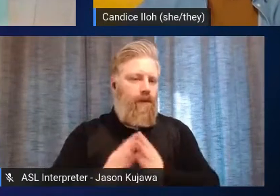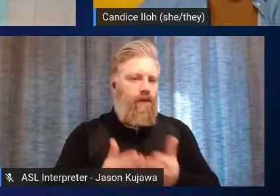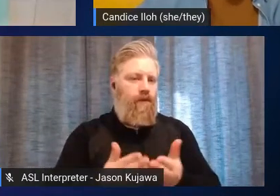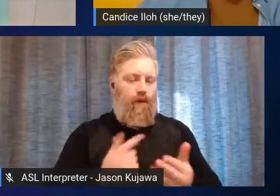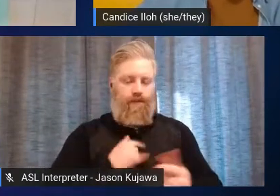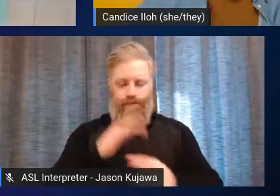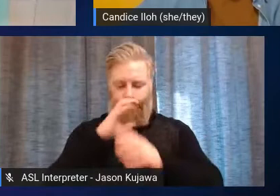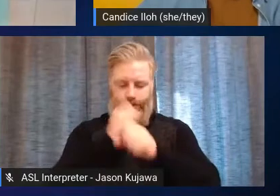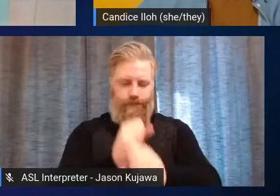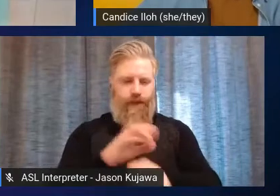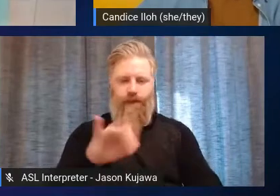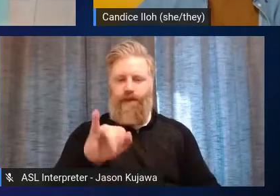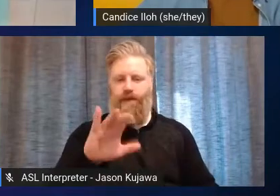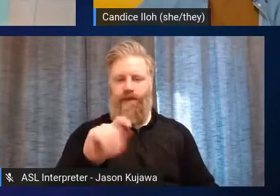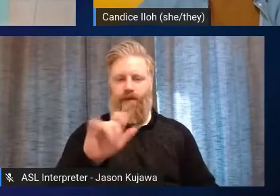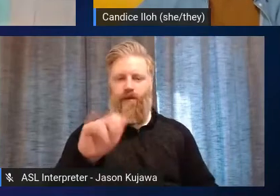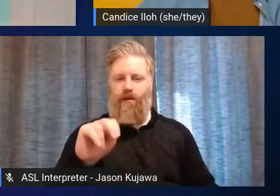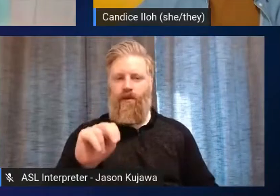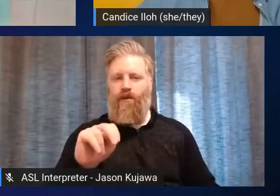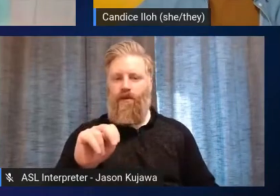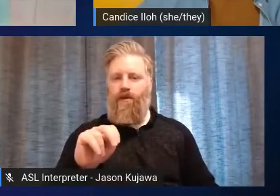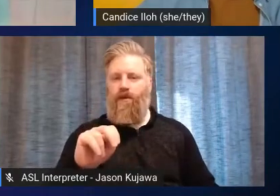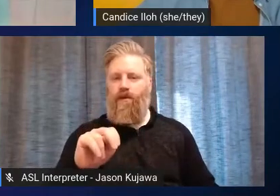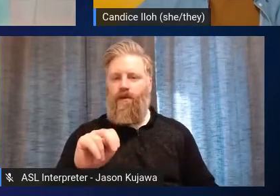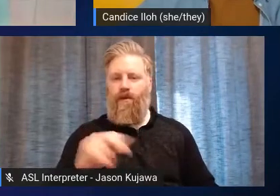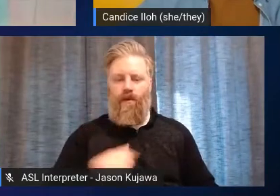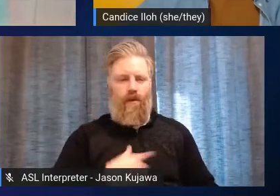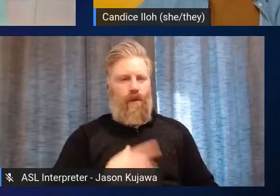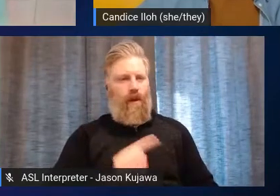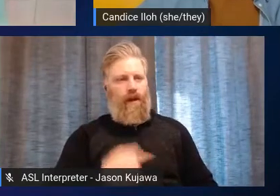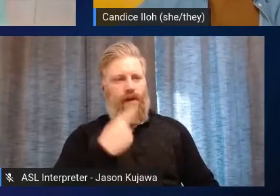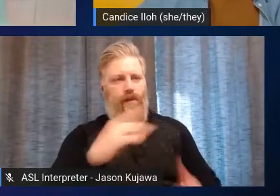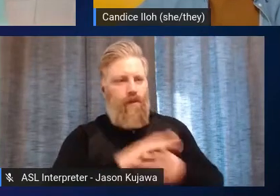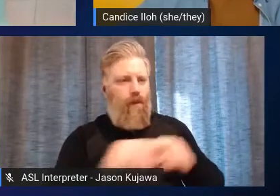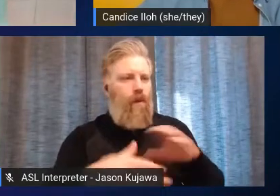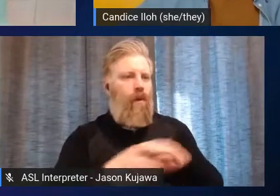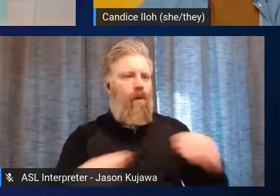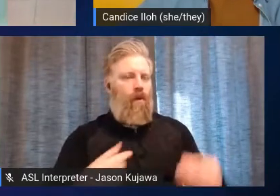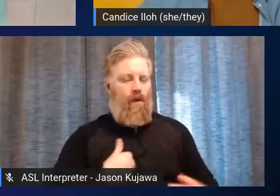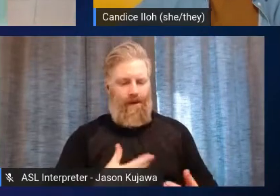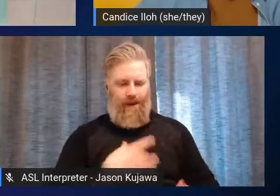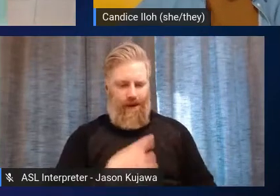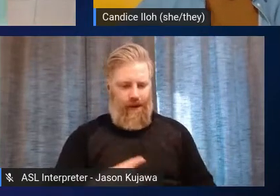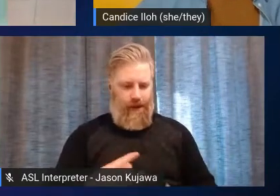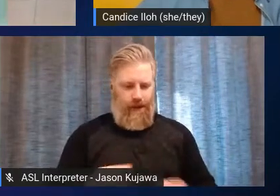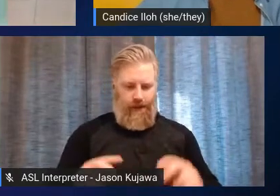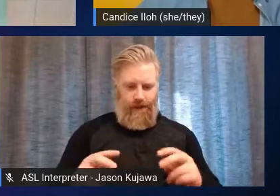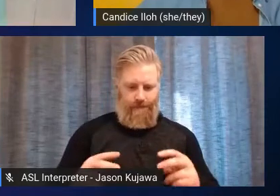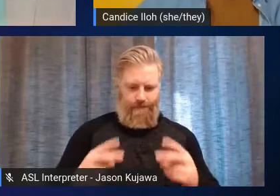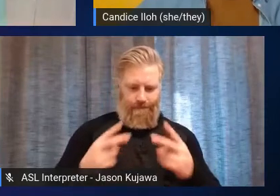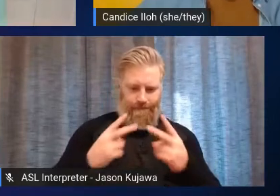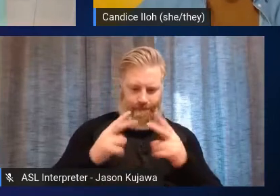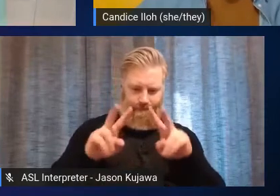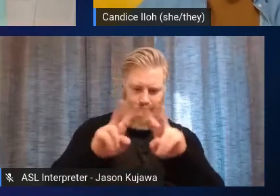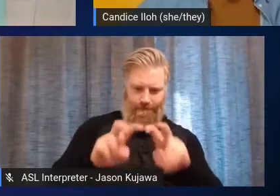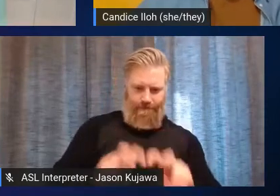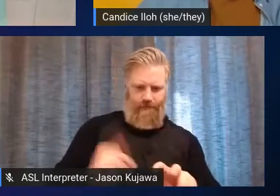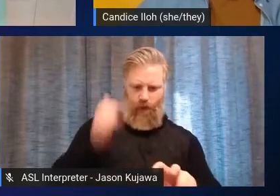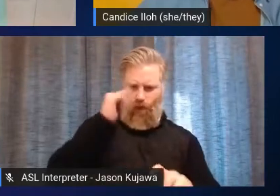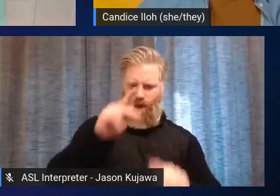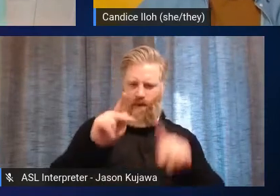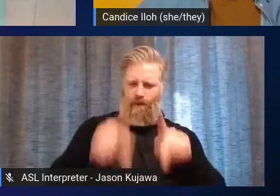fiction. Also, I realized I liked telling stories. I liked unpacking like why a person is the way that they